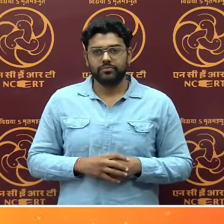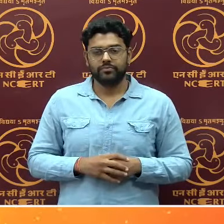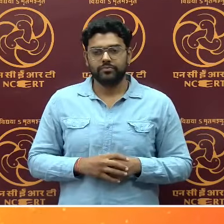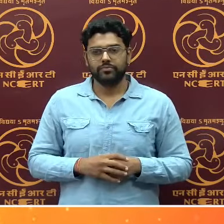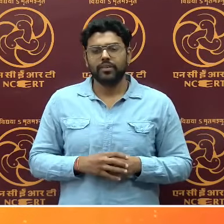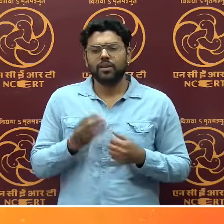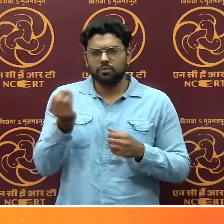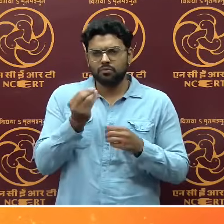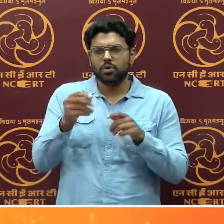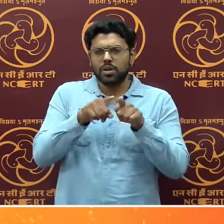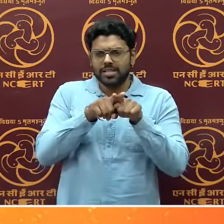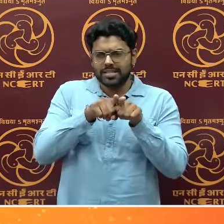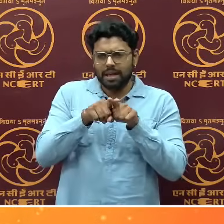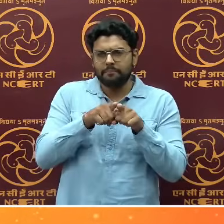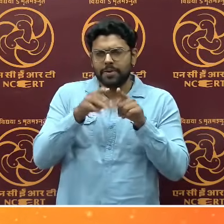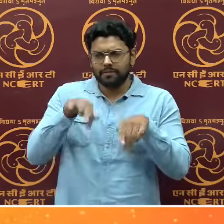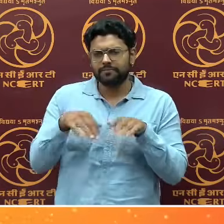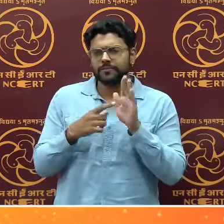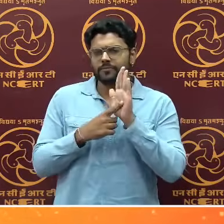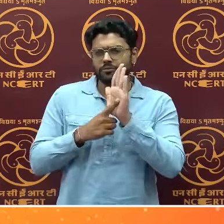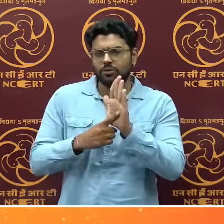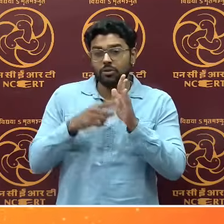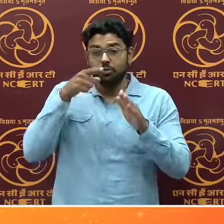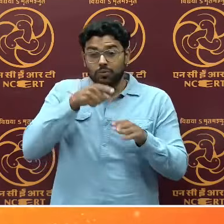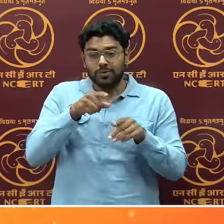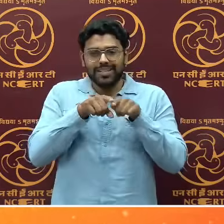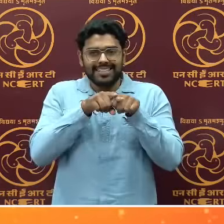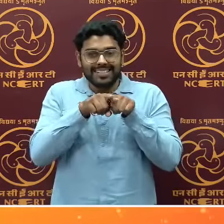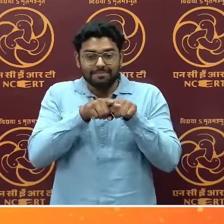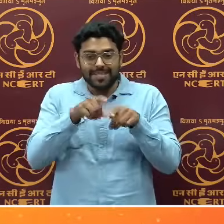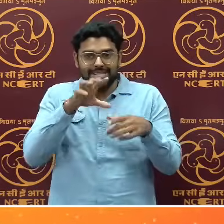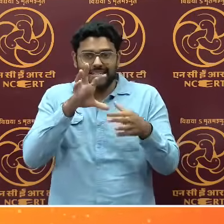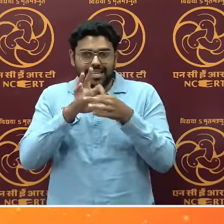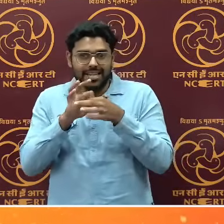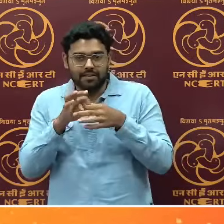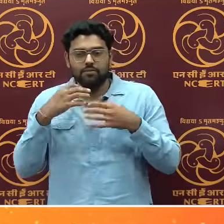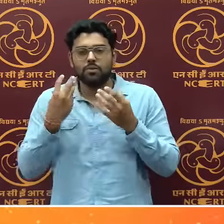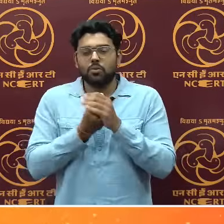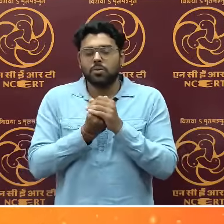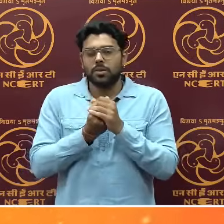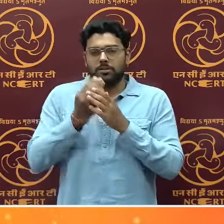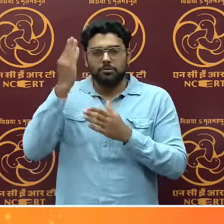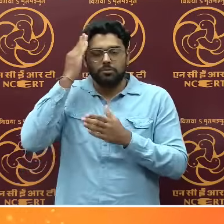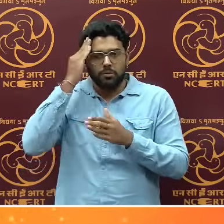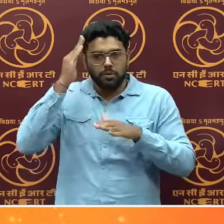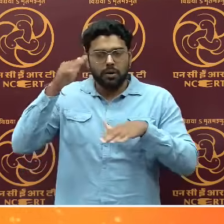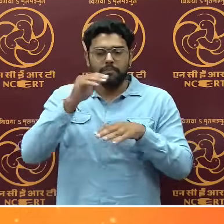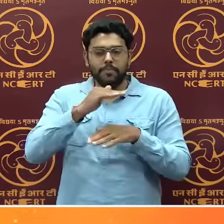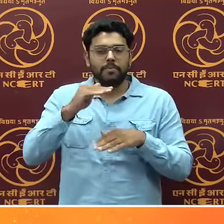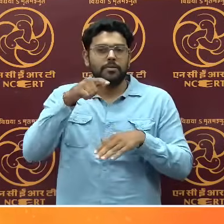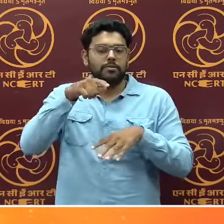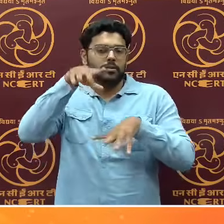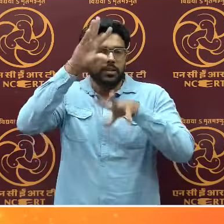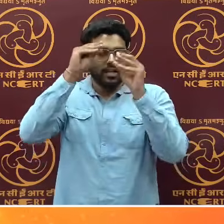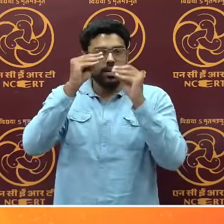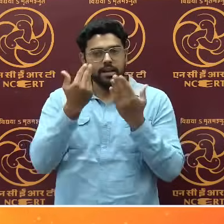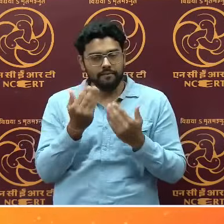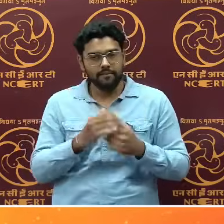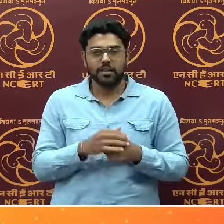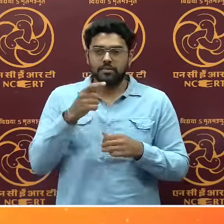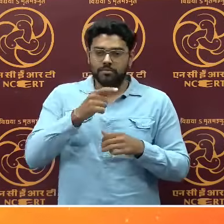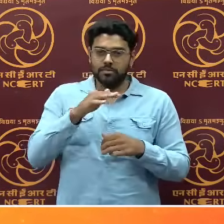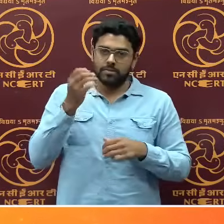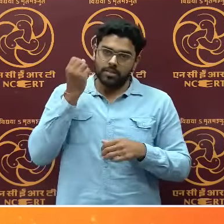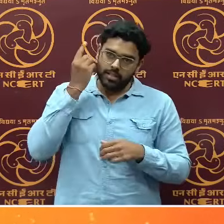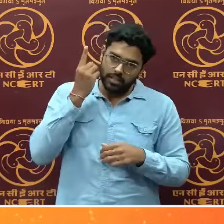certain examples will be taken, and out of those examples we'll try to identify our learnings, that whether we